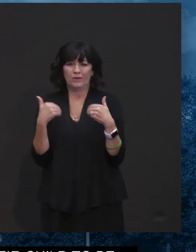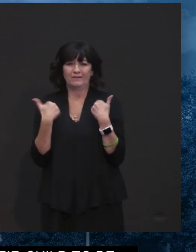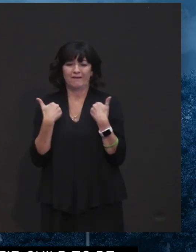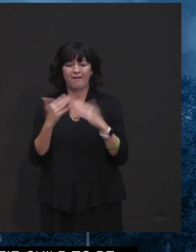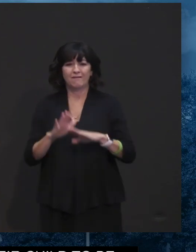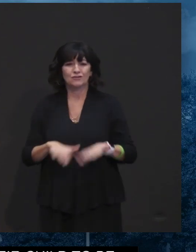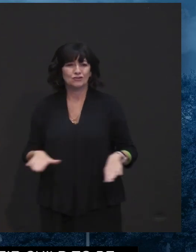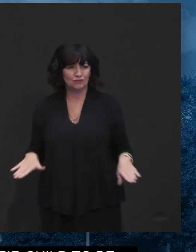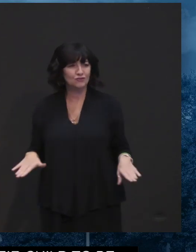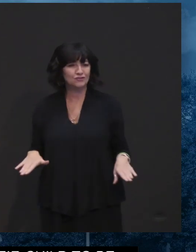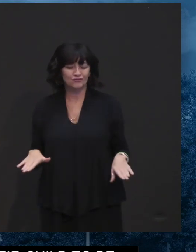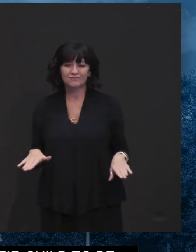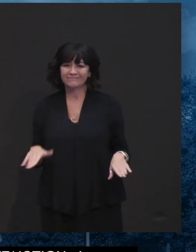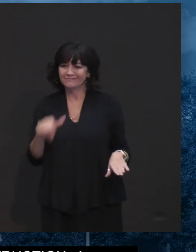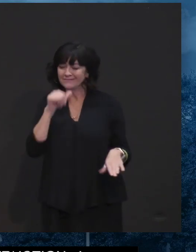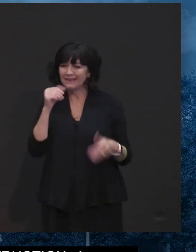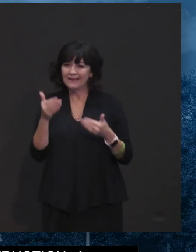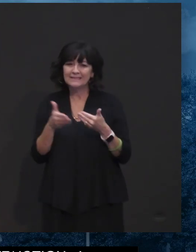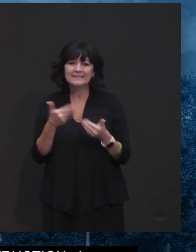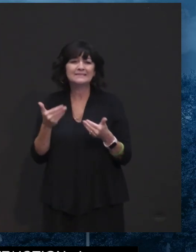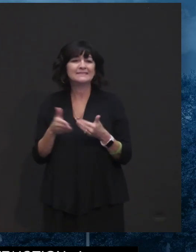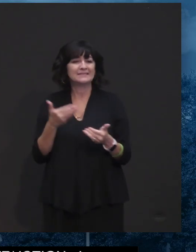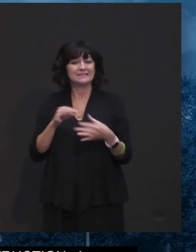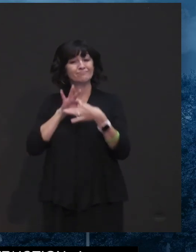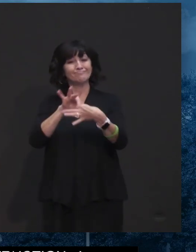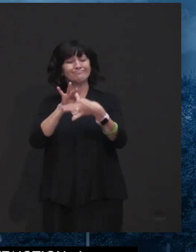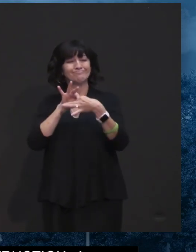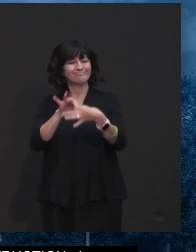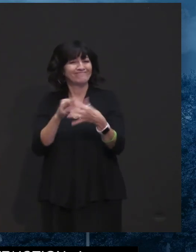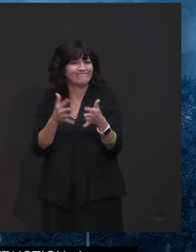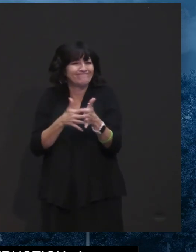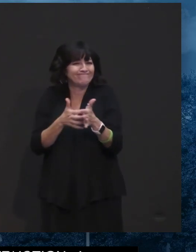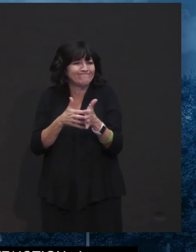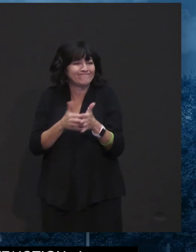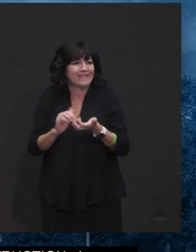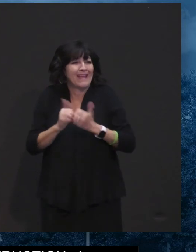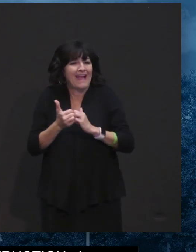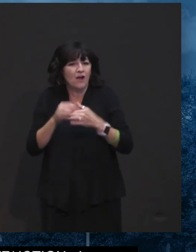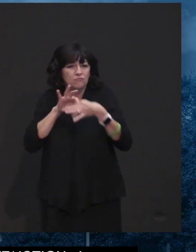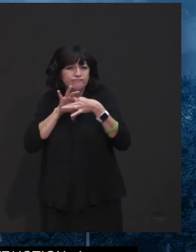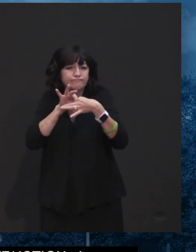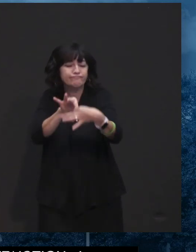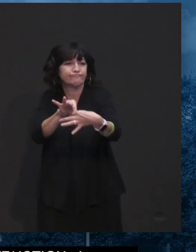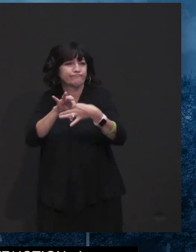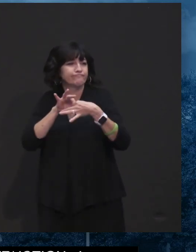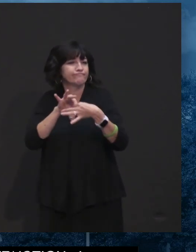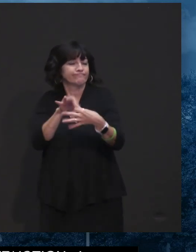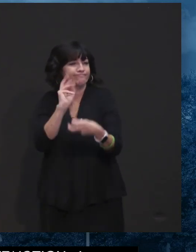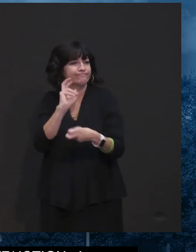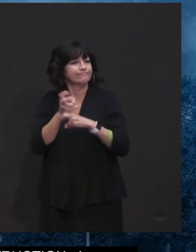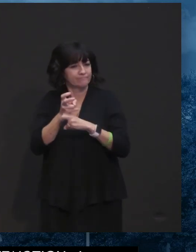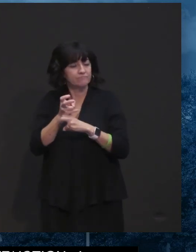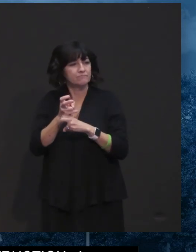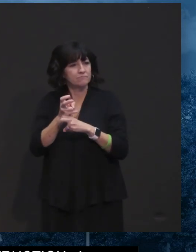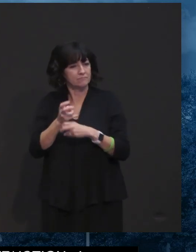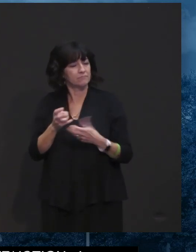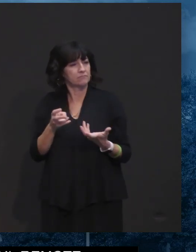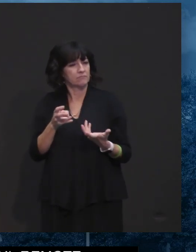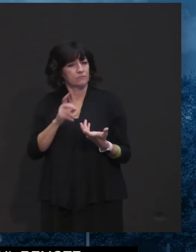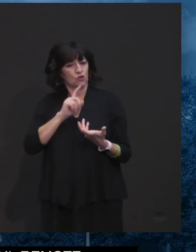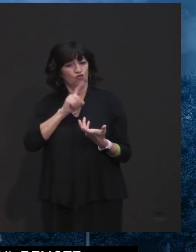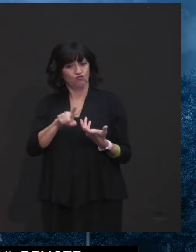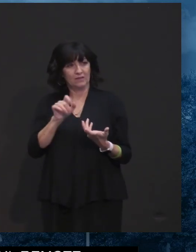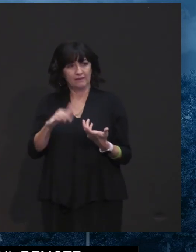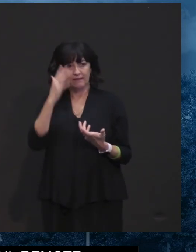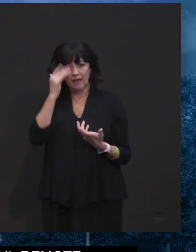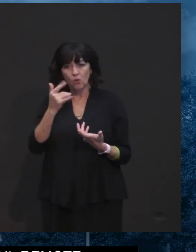of the Zoom call, if you will. So that's why it's so important for us to kind of really lean into the protective measures and make sure that